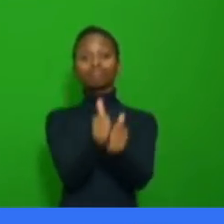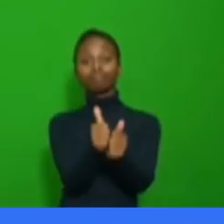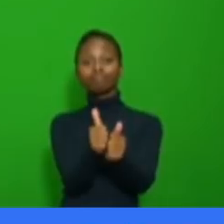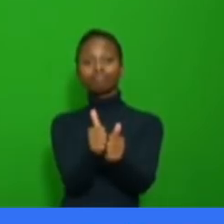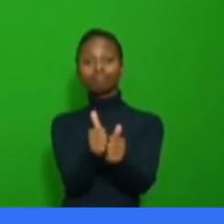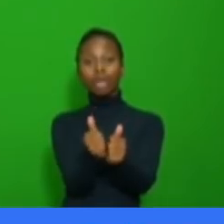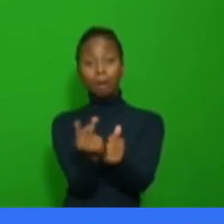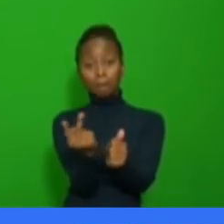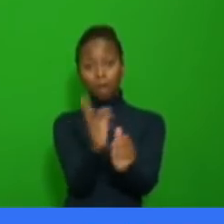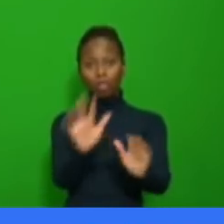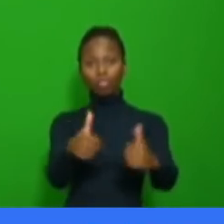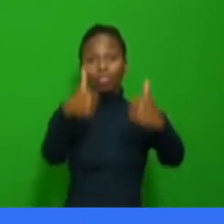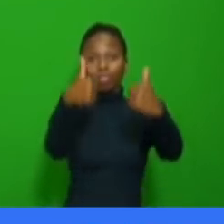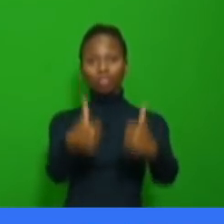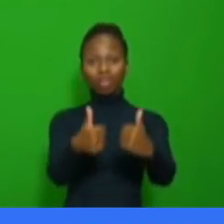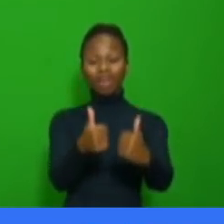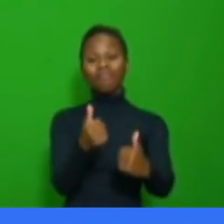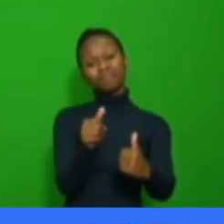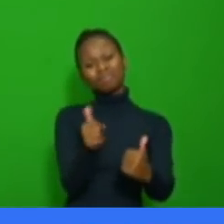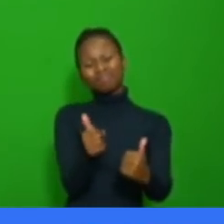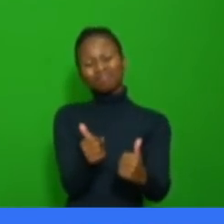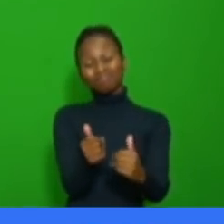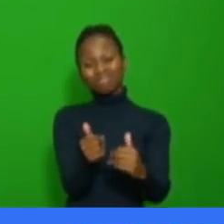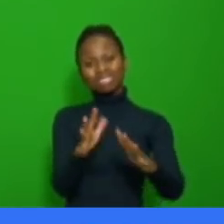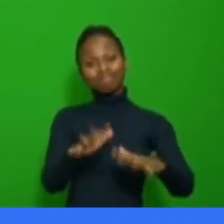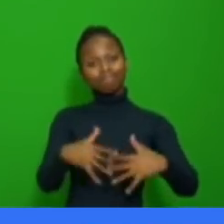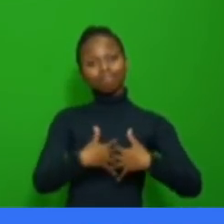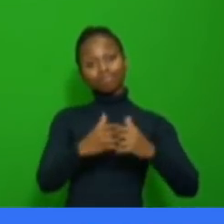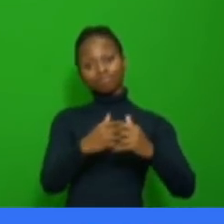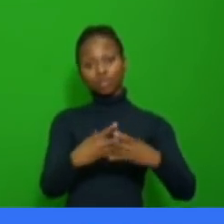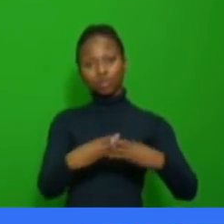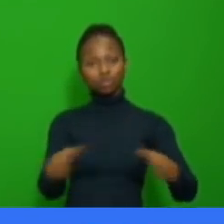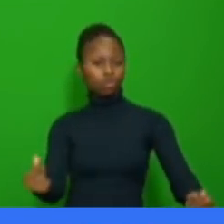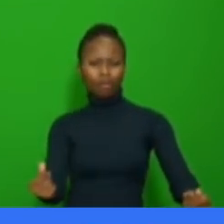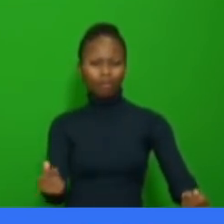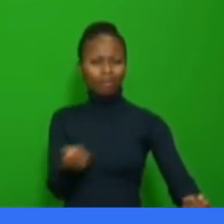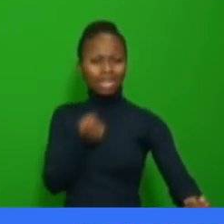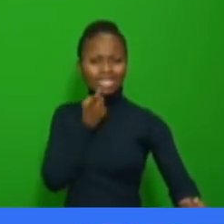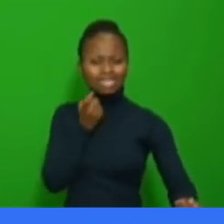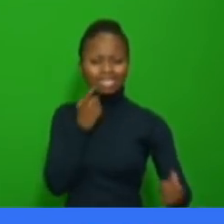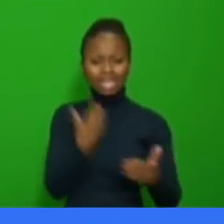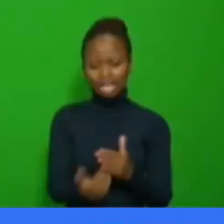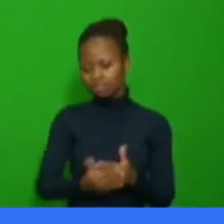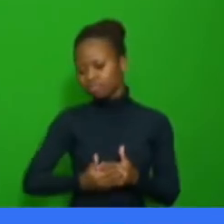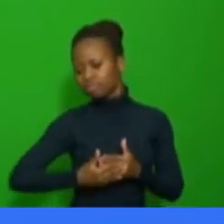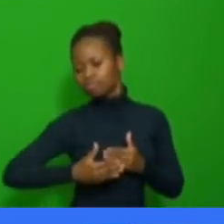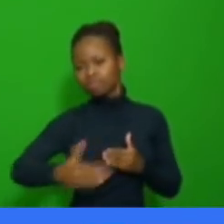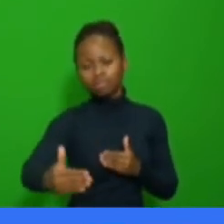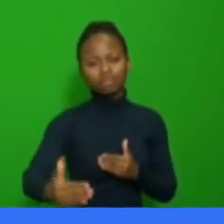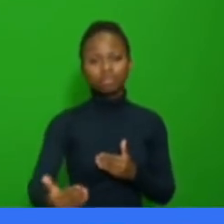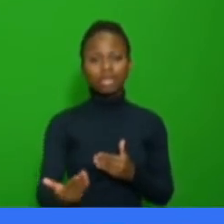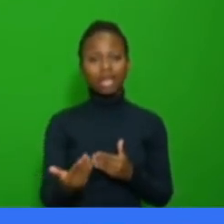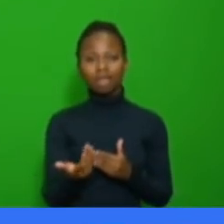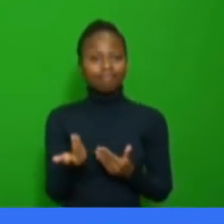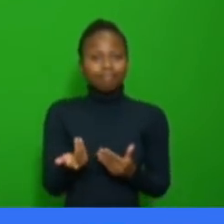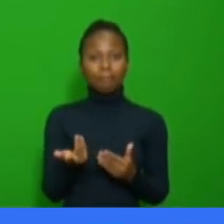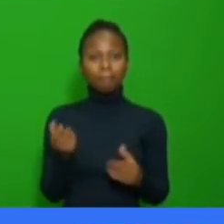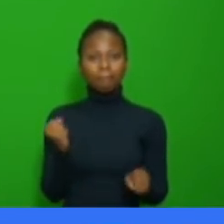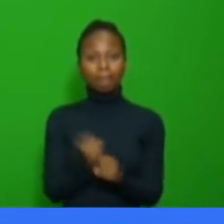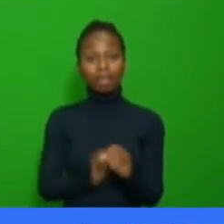the energy supply challenge, and so that we could lay the basis for the investment